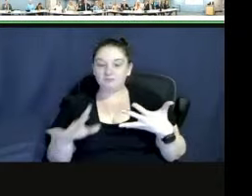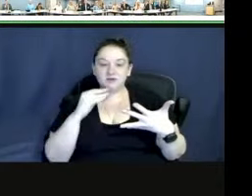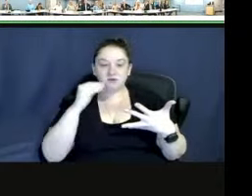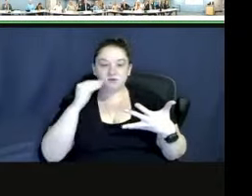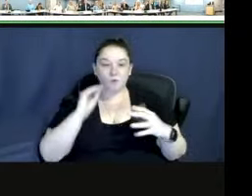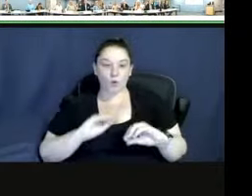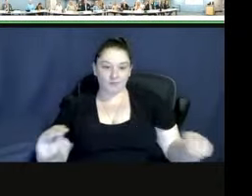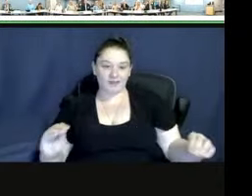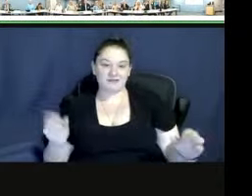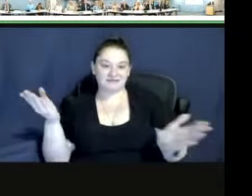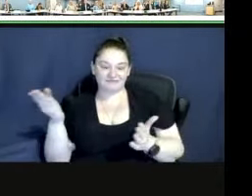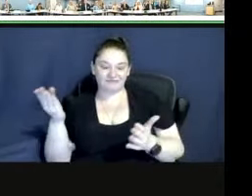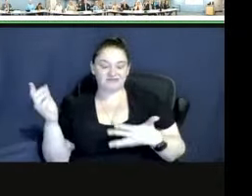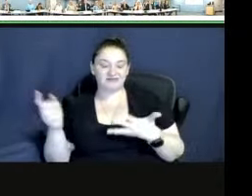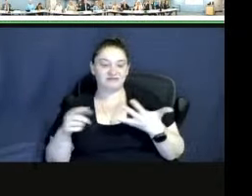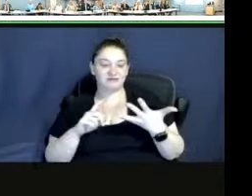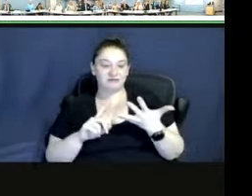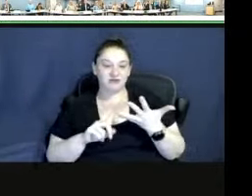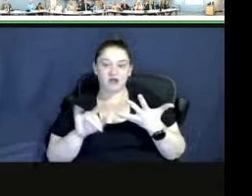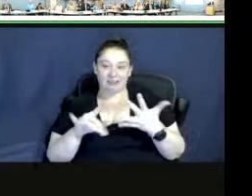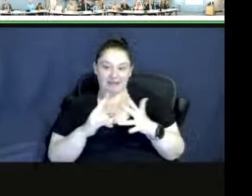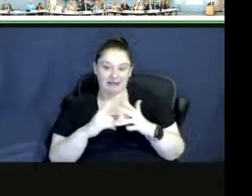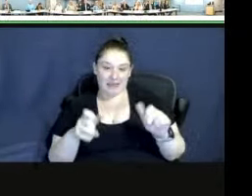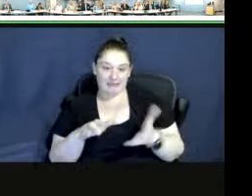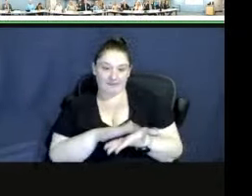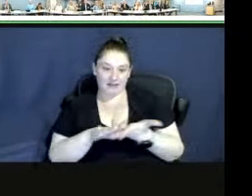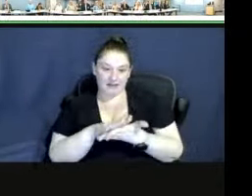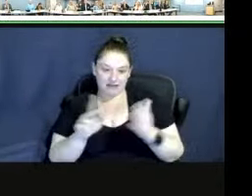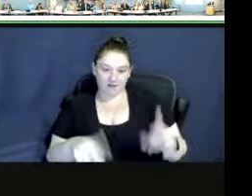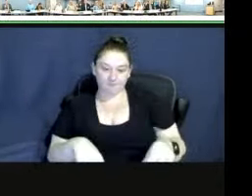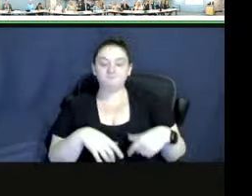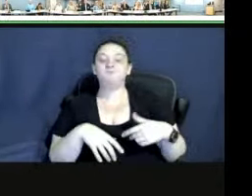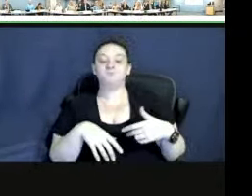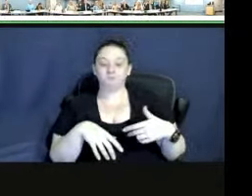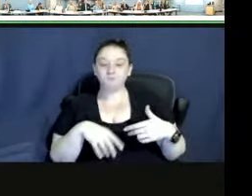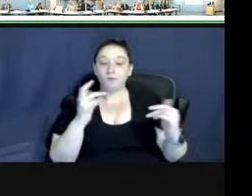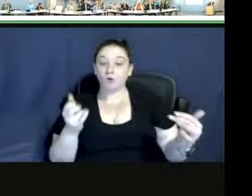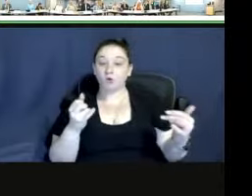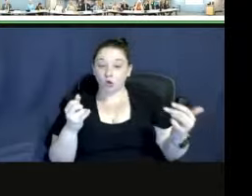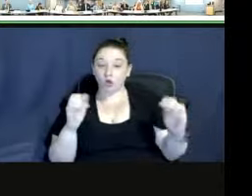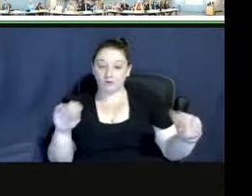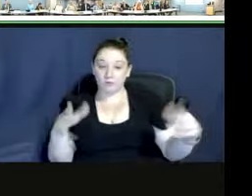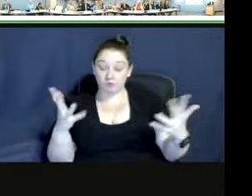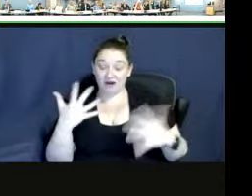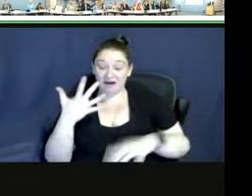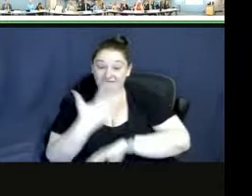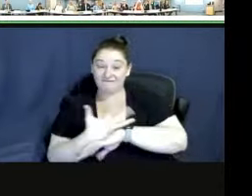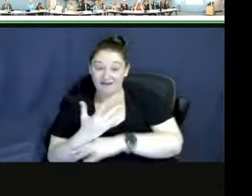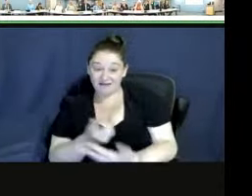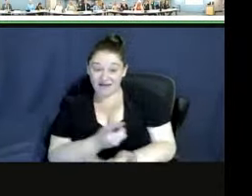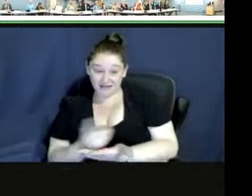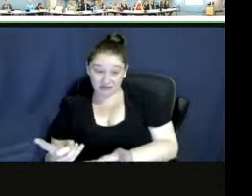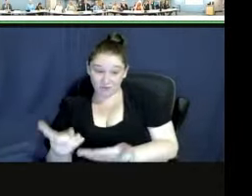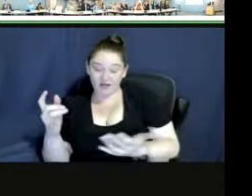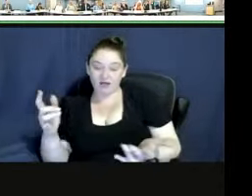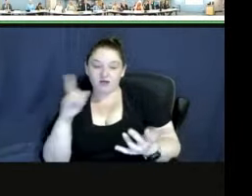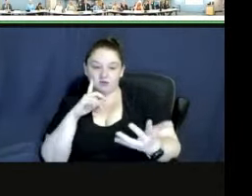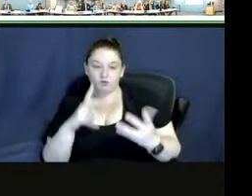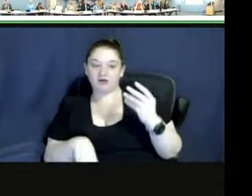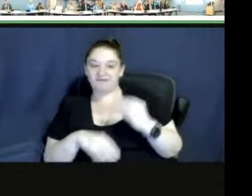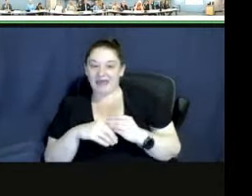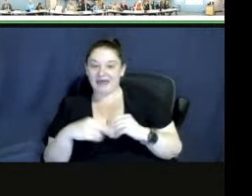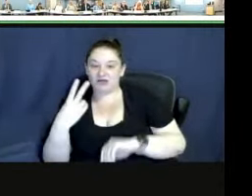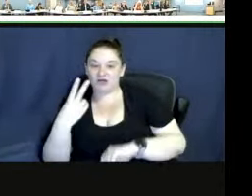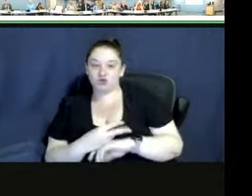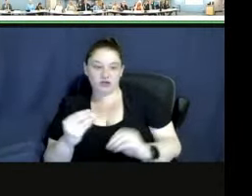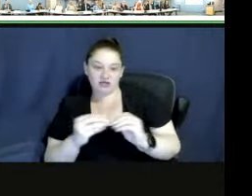team, that does camp cleanups and homeless cleanup. We currently provide service five days a week. This was proposed to add two additional days to